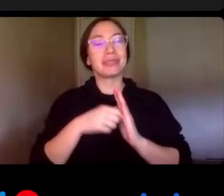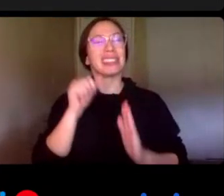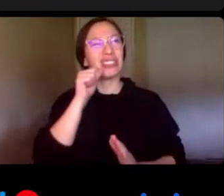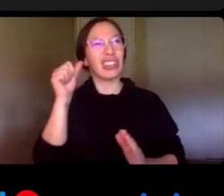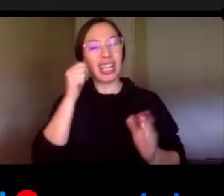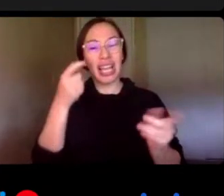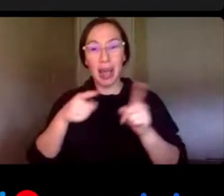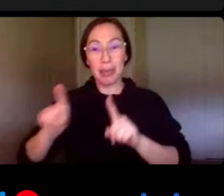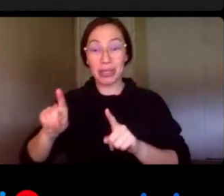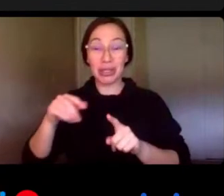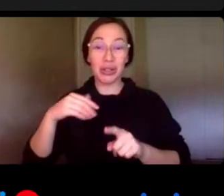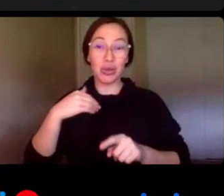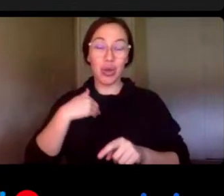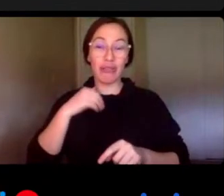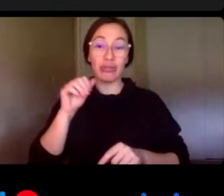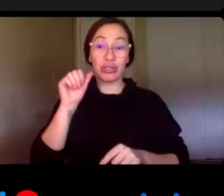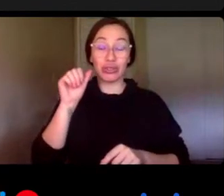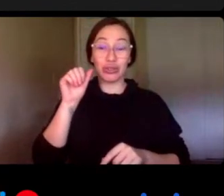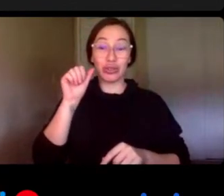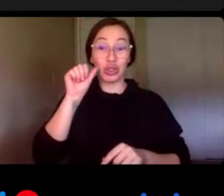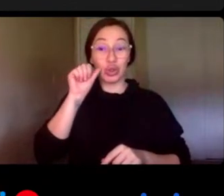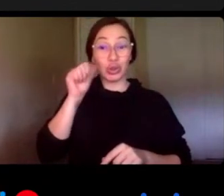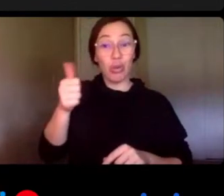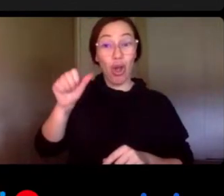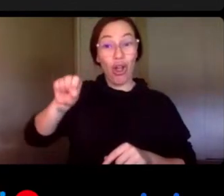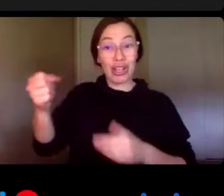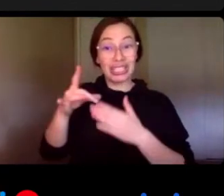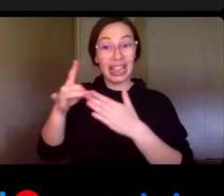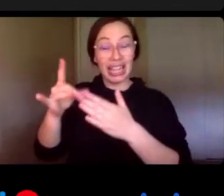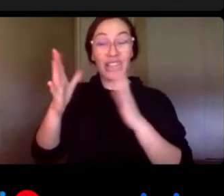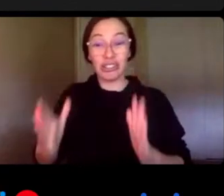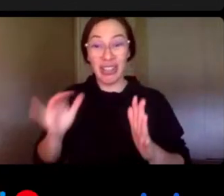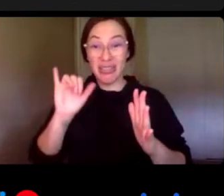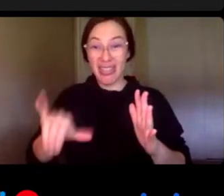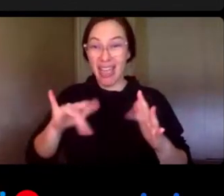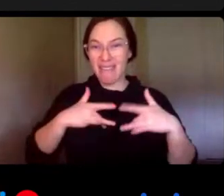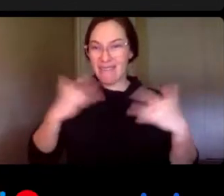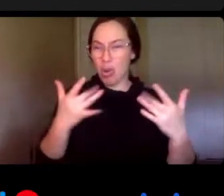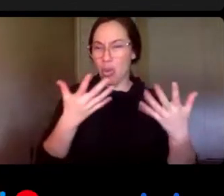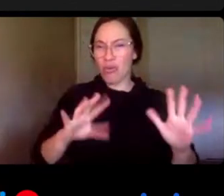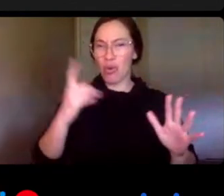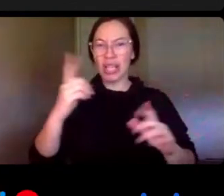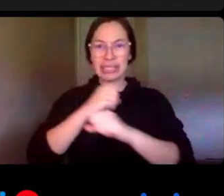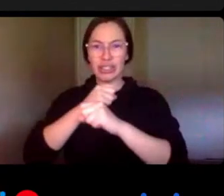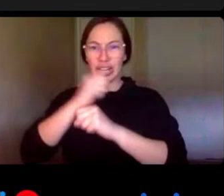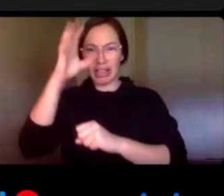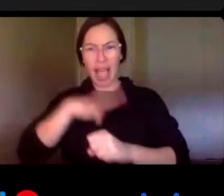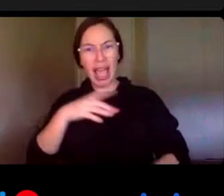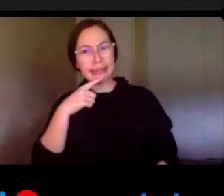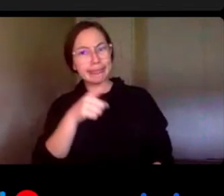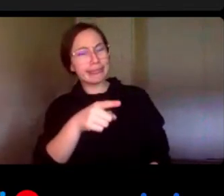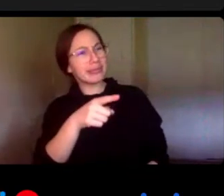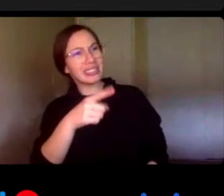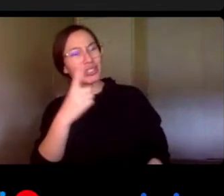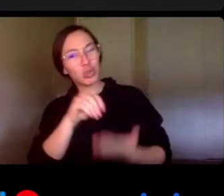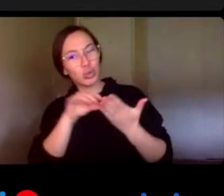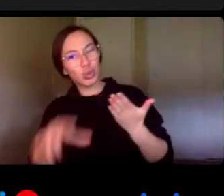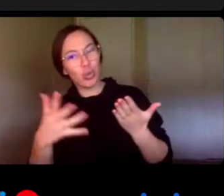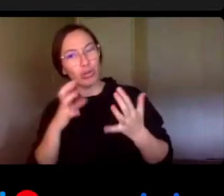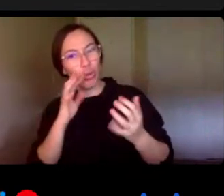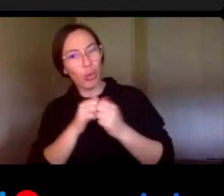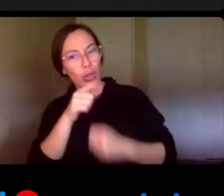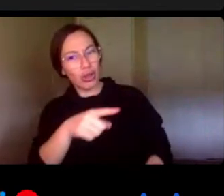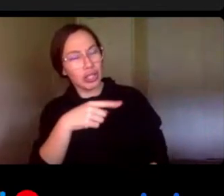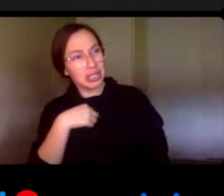had Tomorrow's Leaders. And after the event was over, one of the security guards calls me out and says, a student wants to talk to